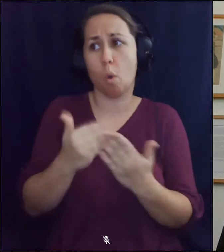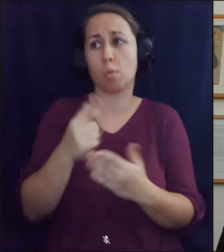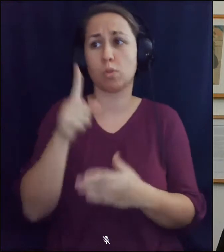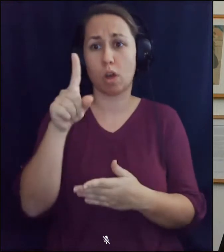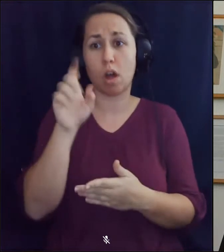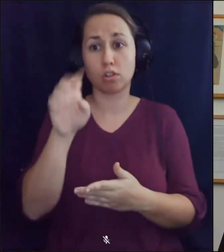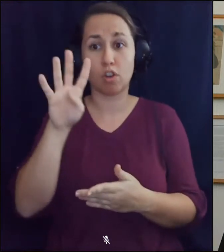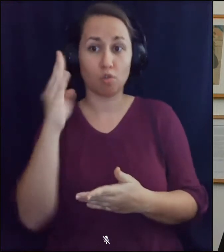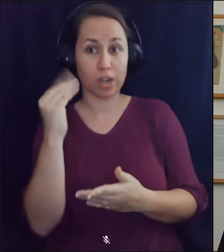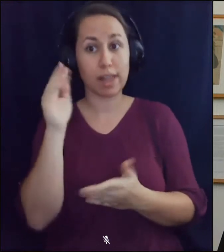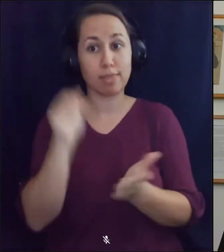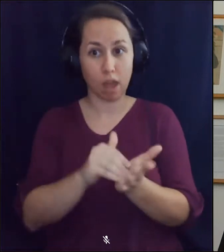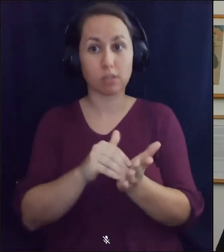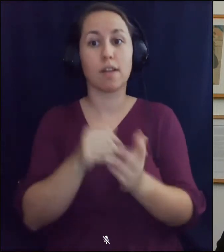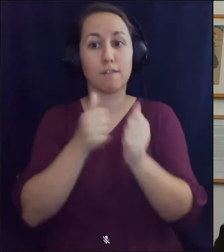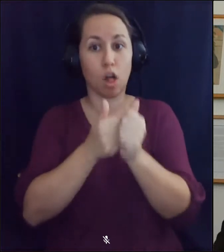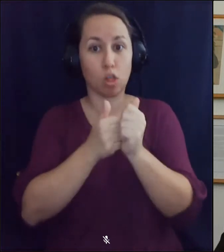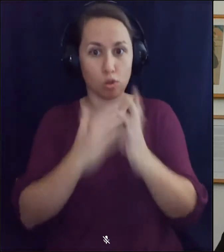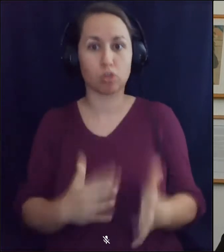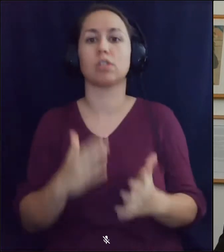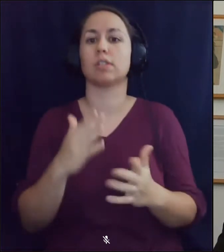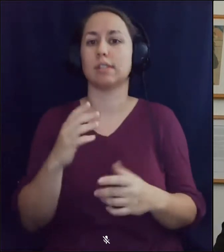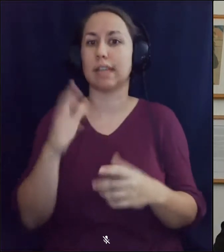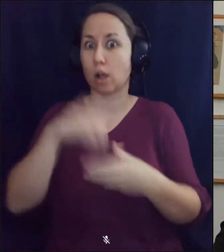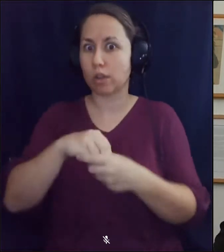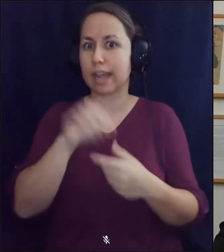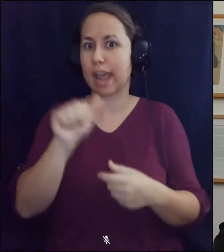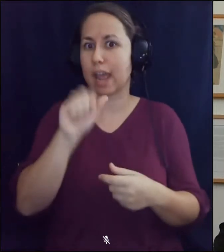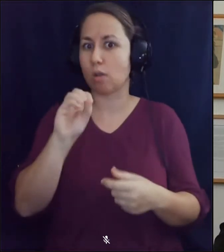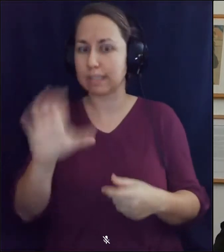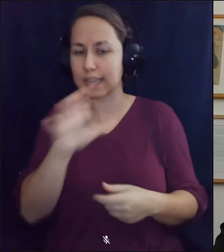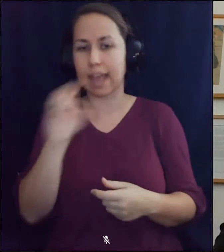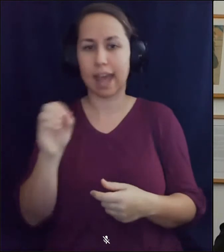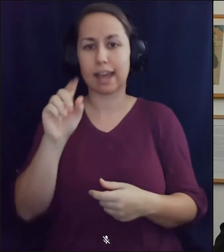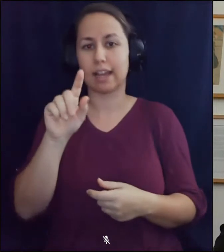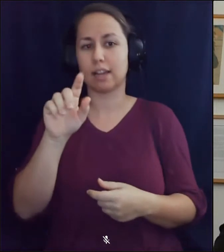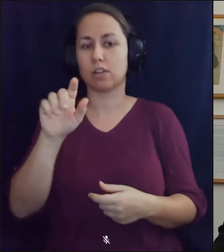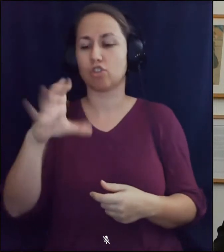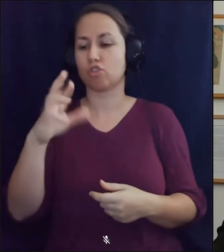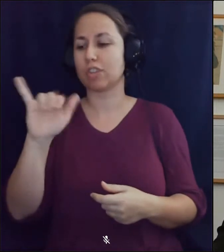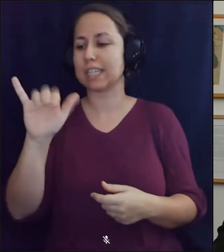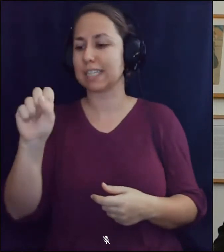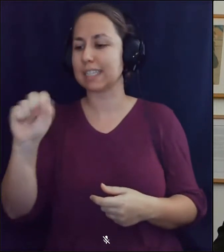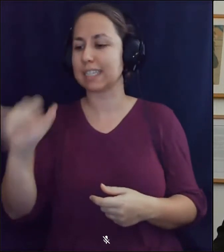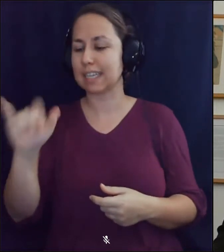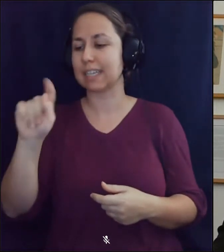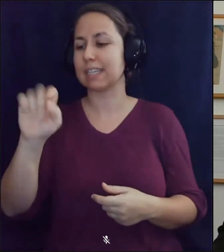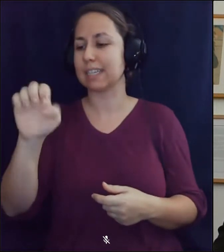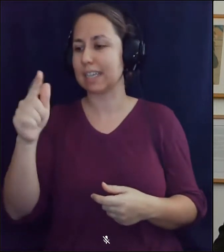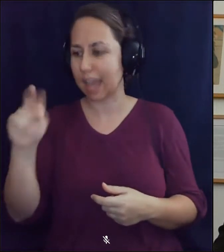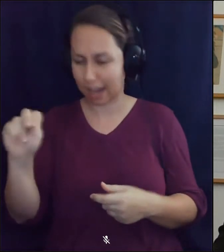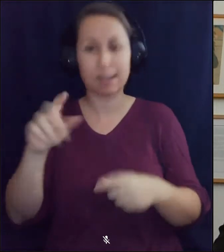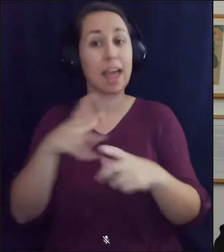Twitter, including Joss Whedon, AOC, and Chrissy Teigen, and she has also had bylines in The New Yorker, The New Republic, The